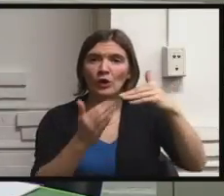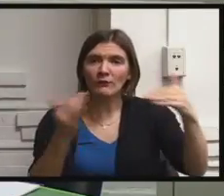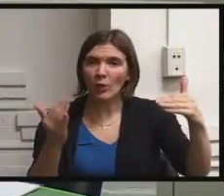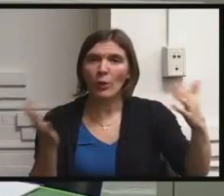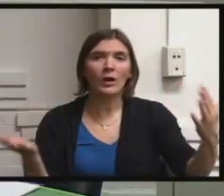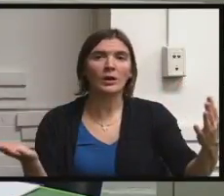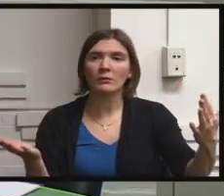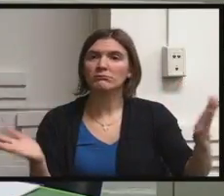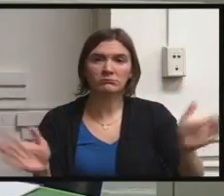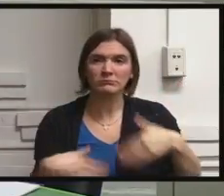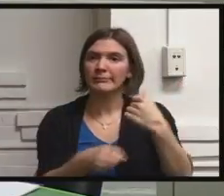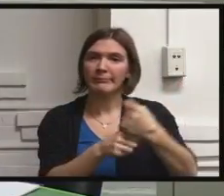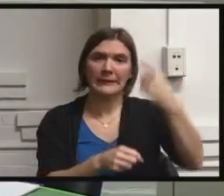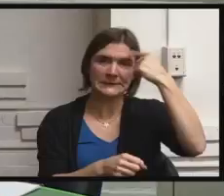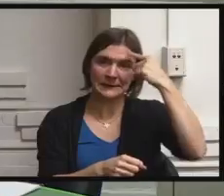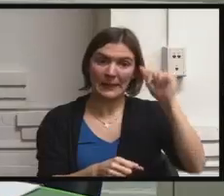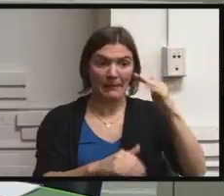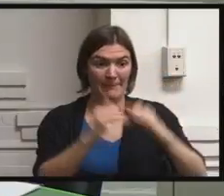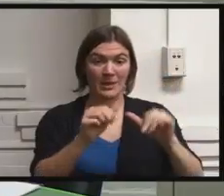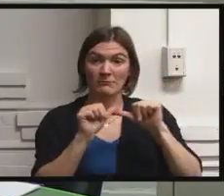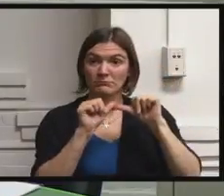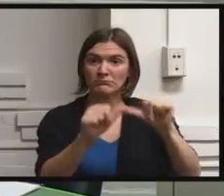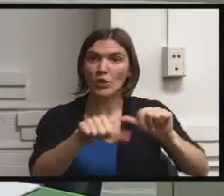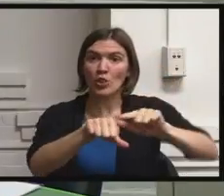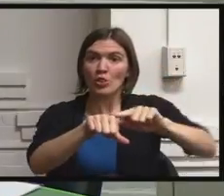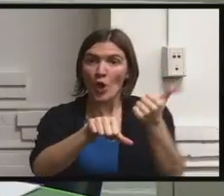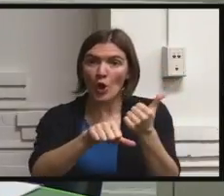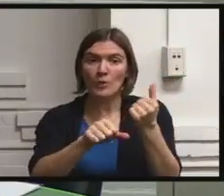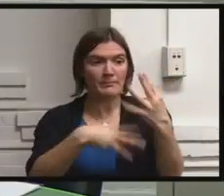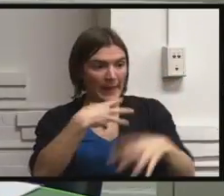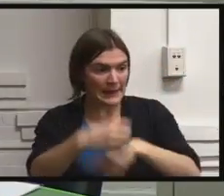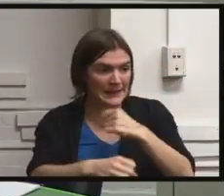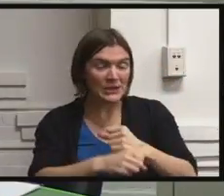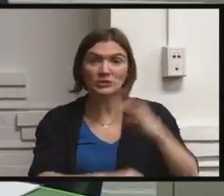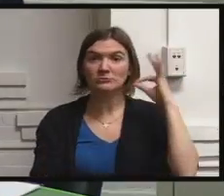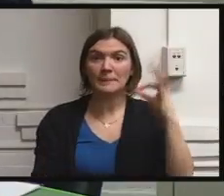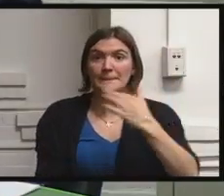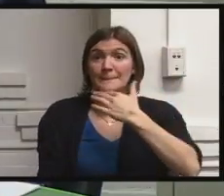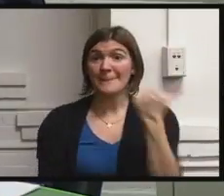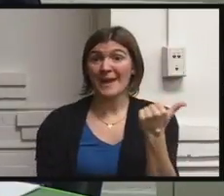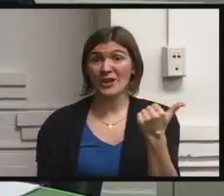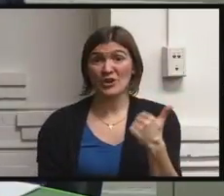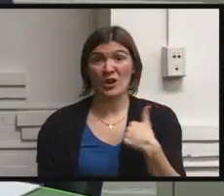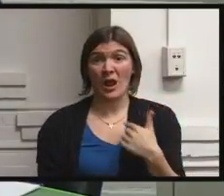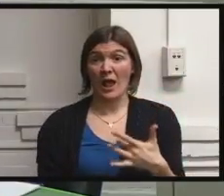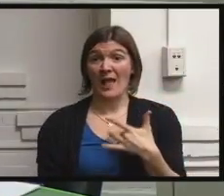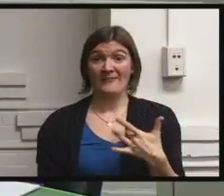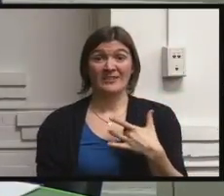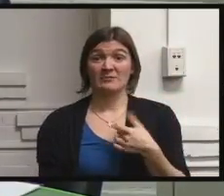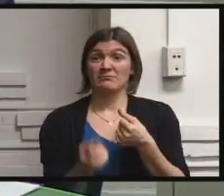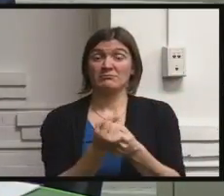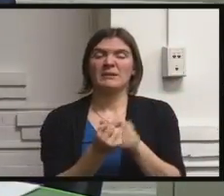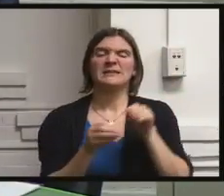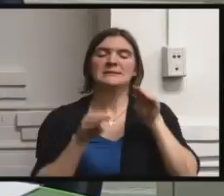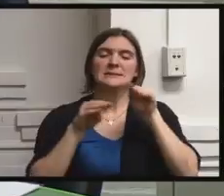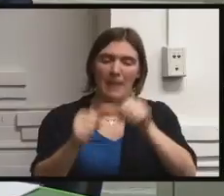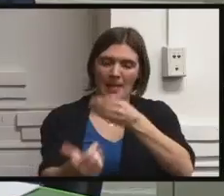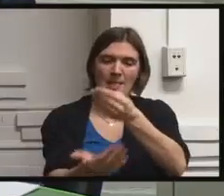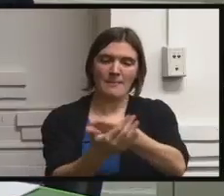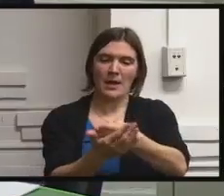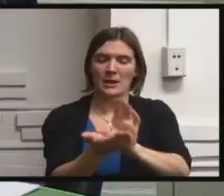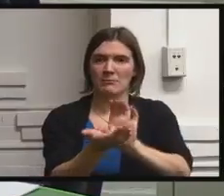makes that building more accessible for more years down the road. So I'm all for, you